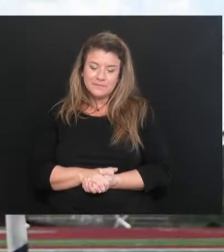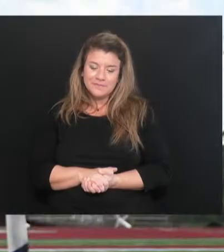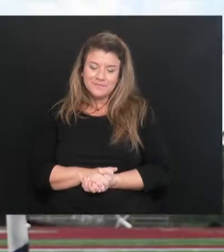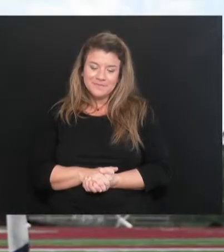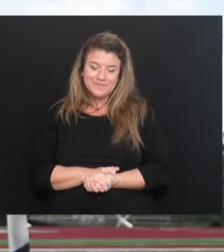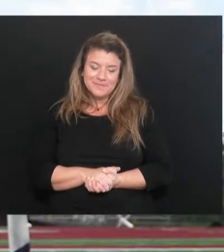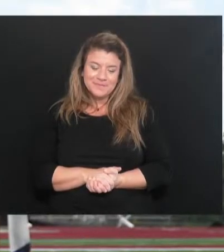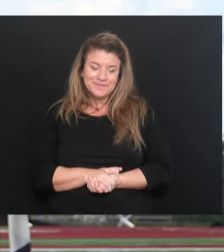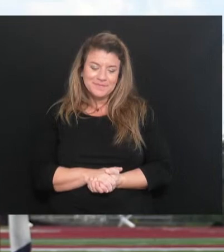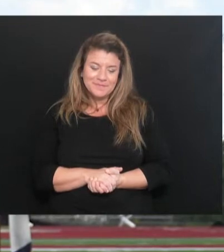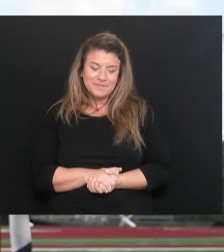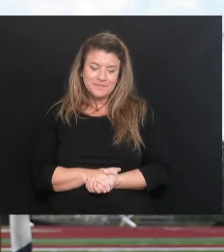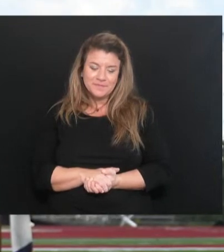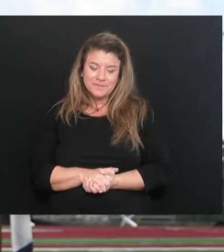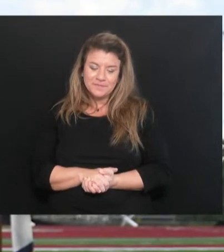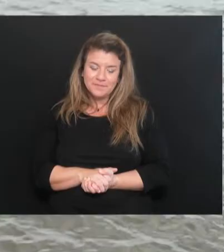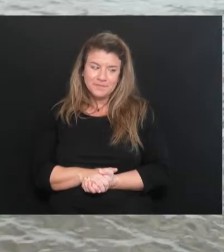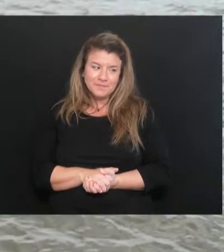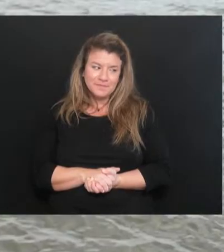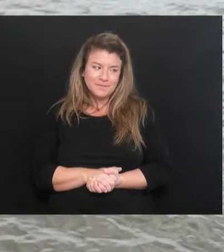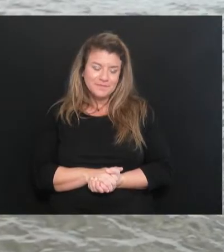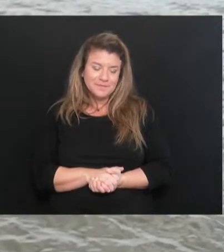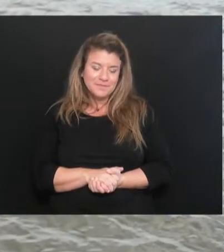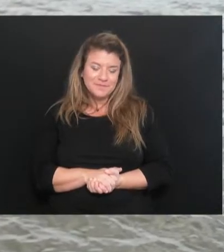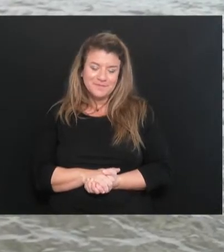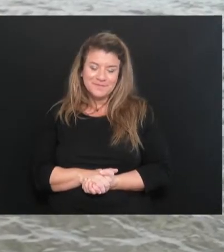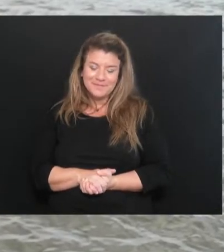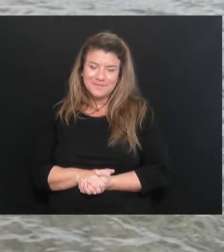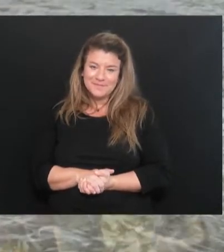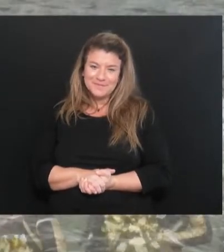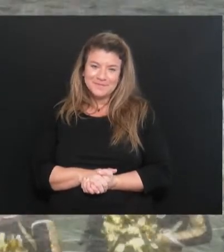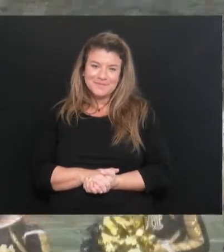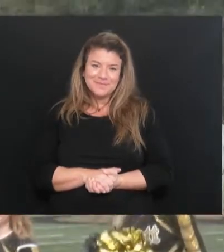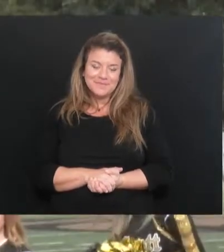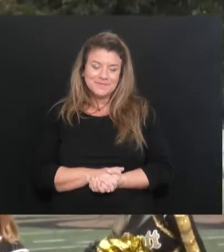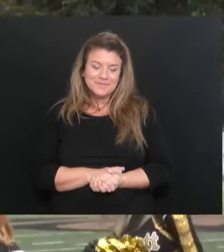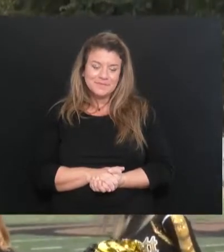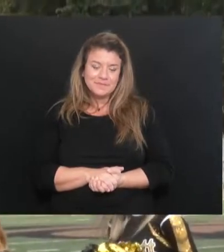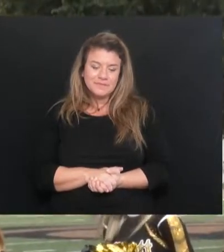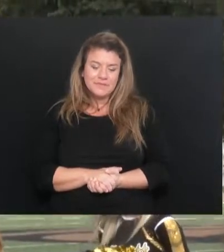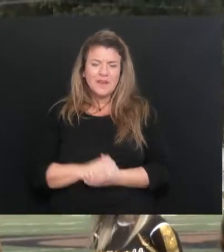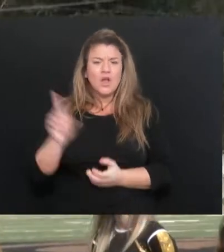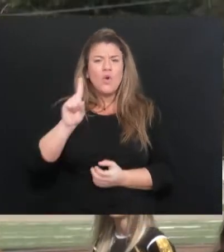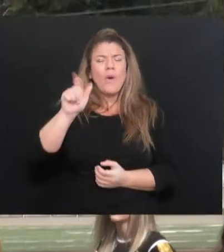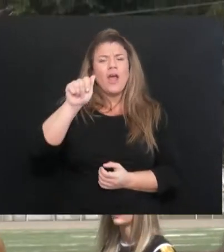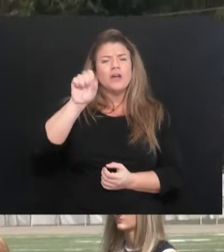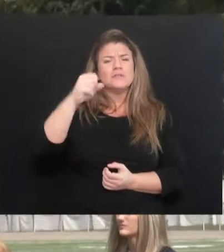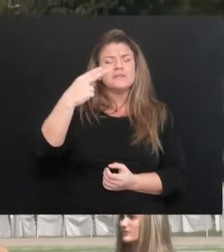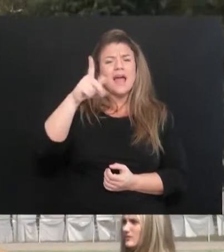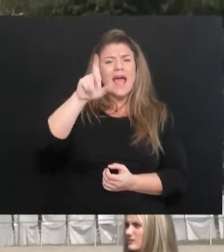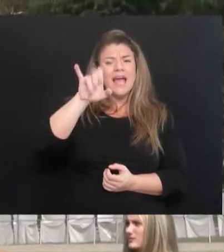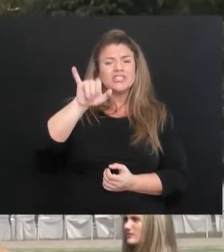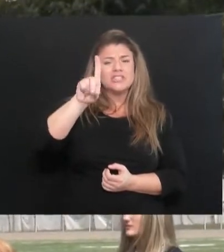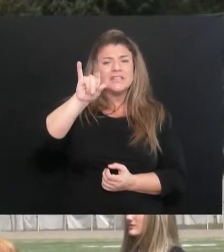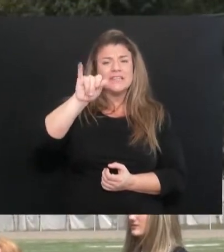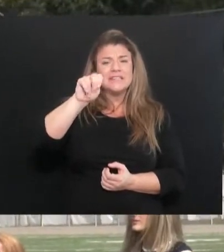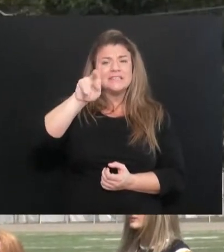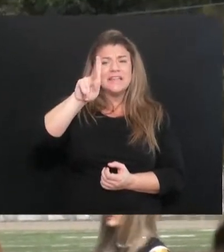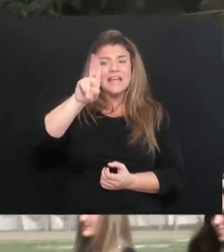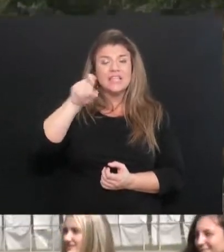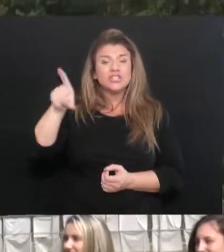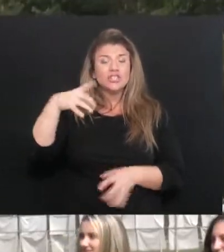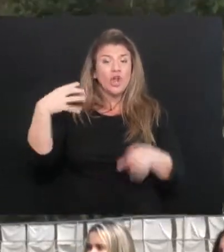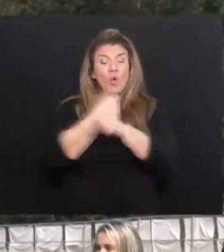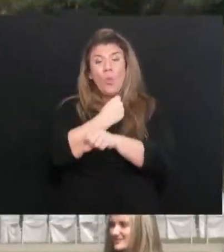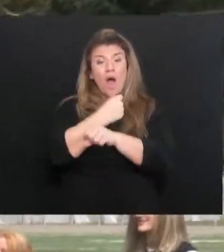Where is Ashley Dingus. She just won a